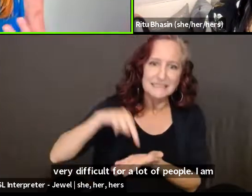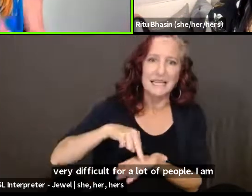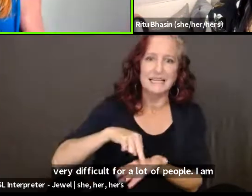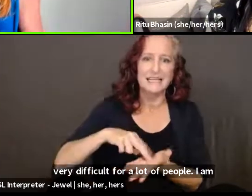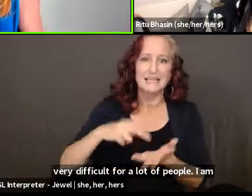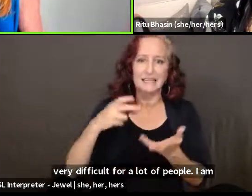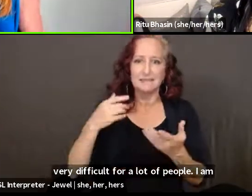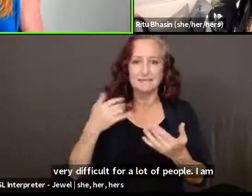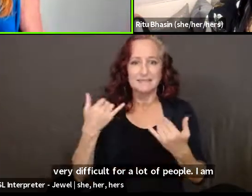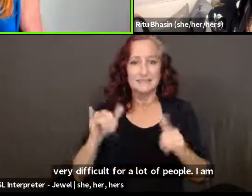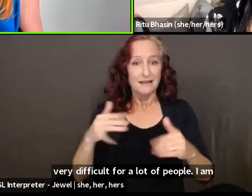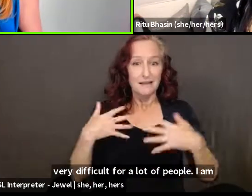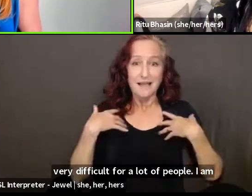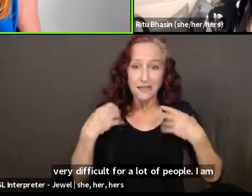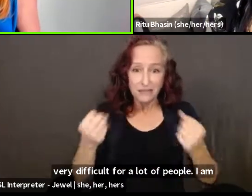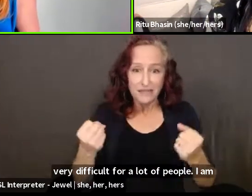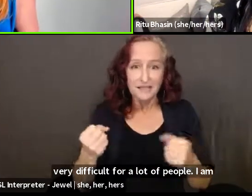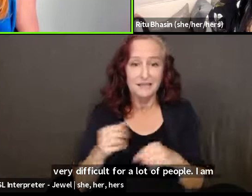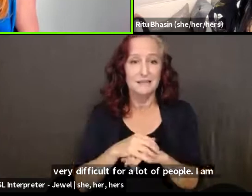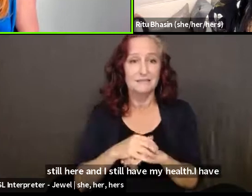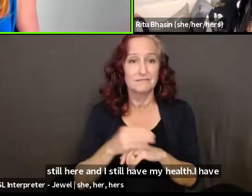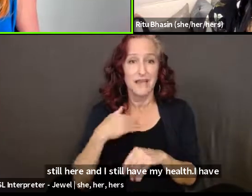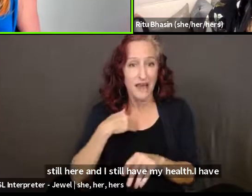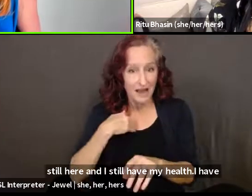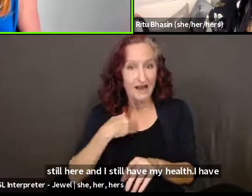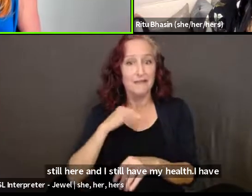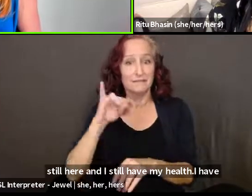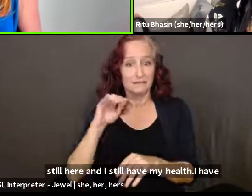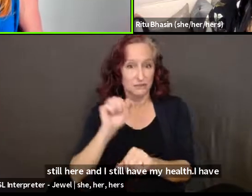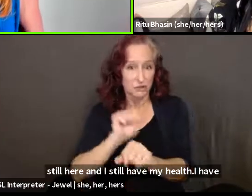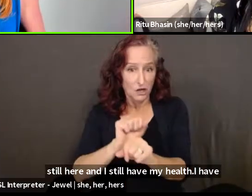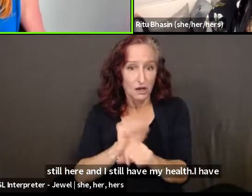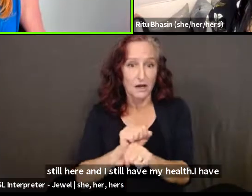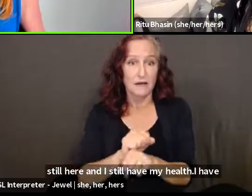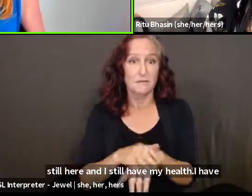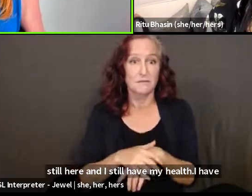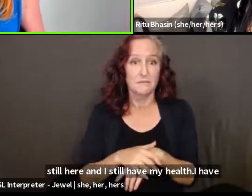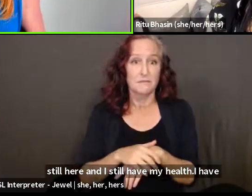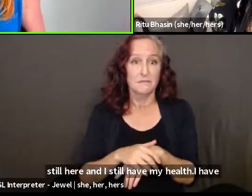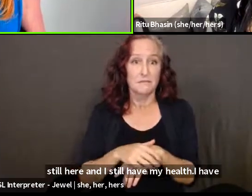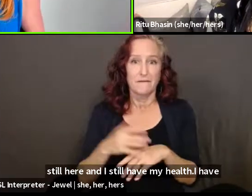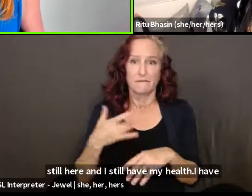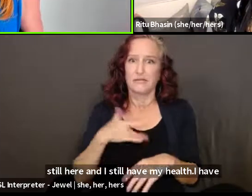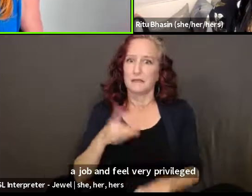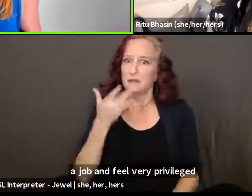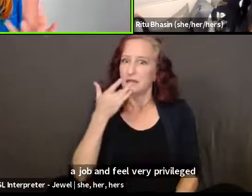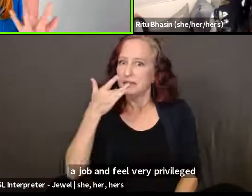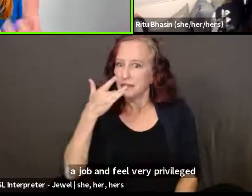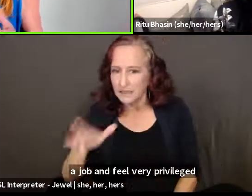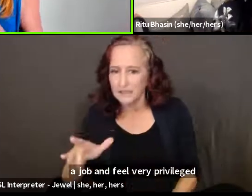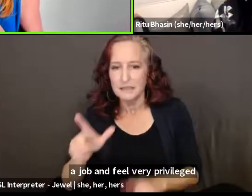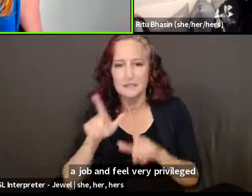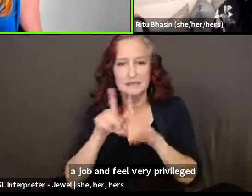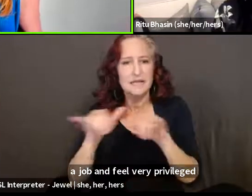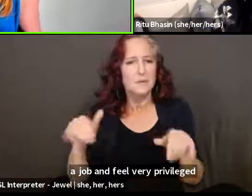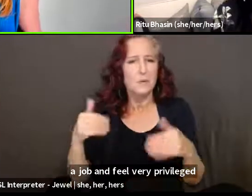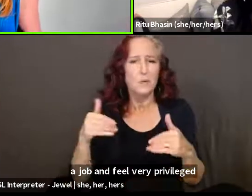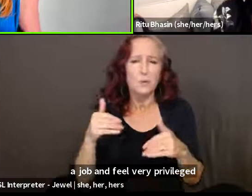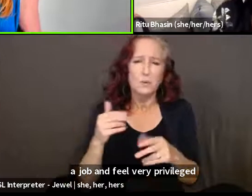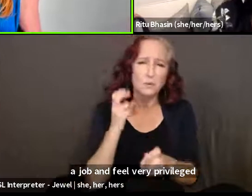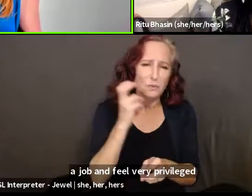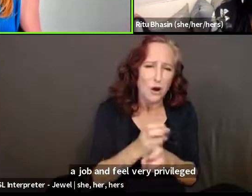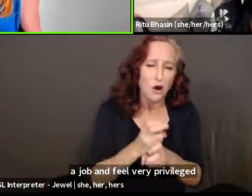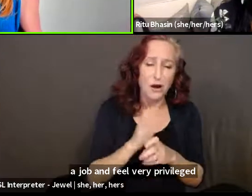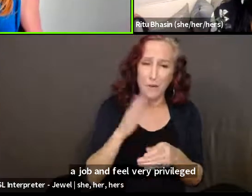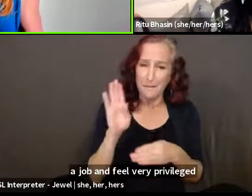have a job and feel very privileged. And it was one of the hardest years ever, where, we had to we pivoted our